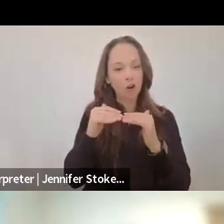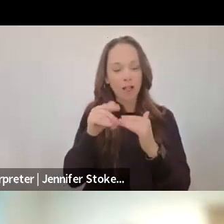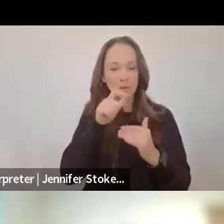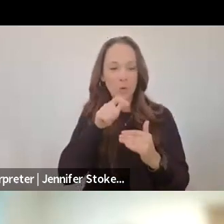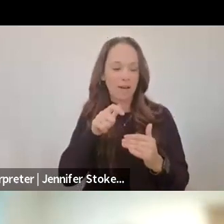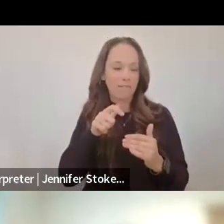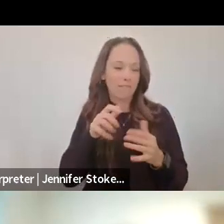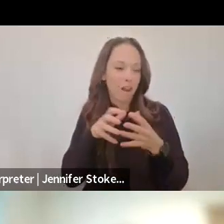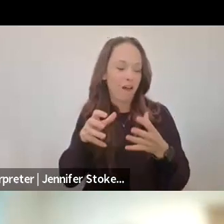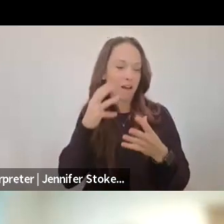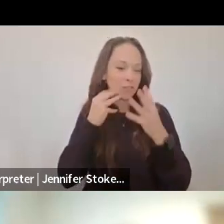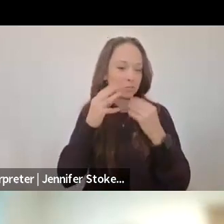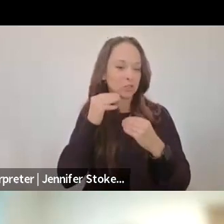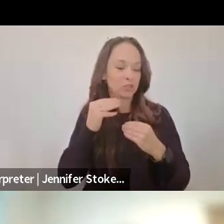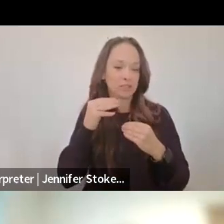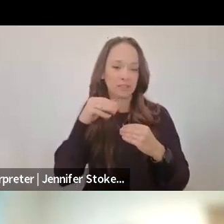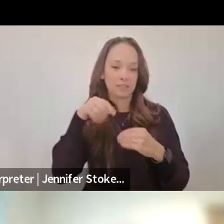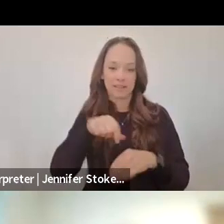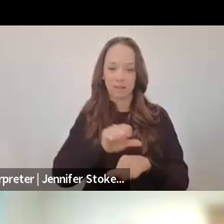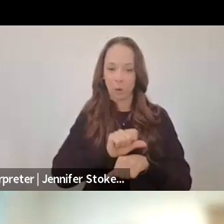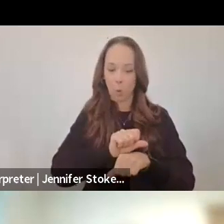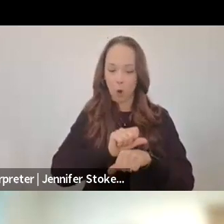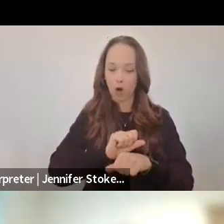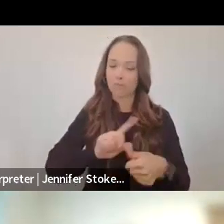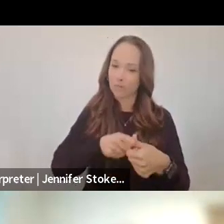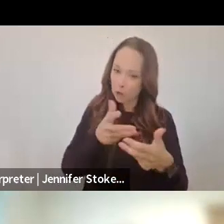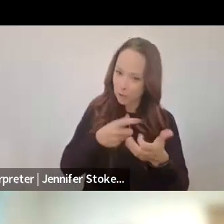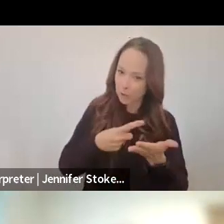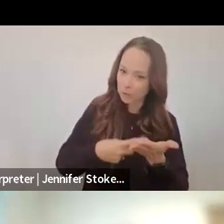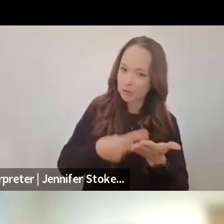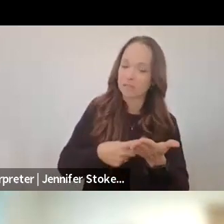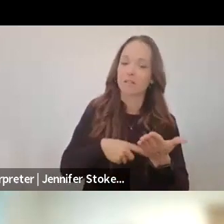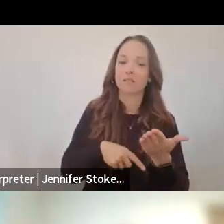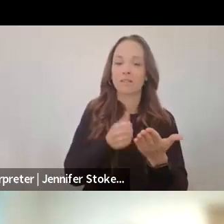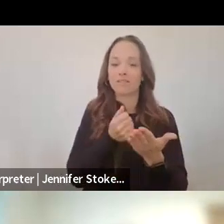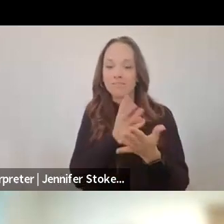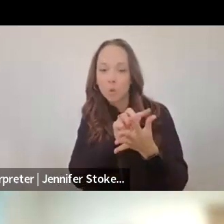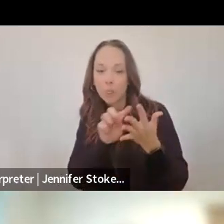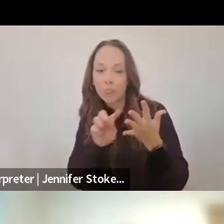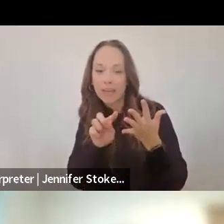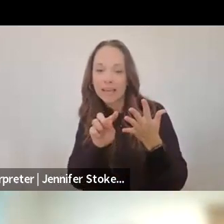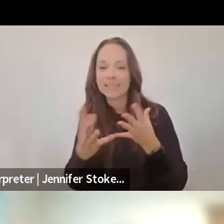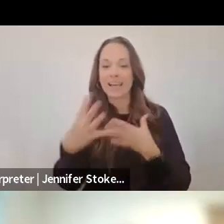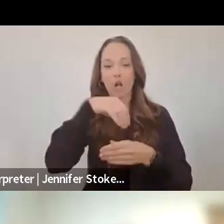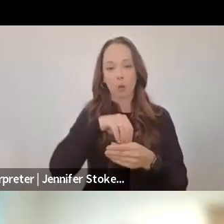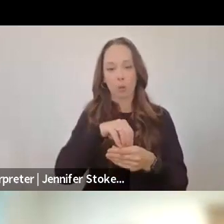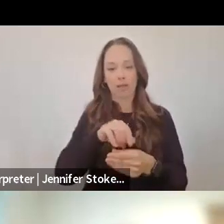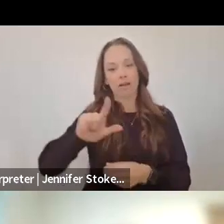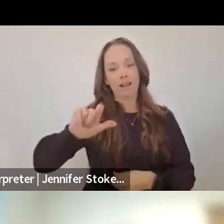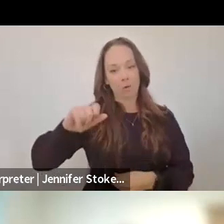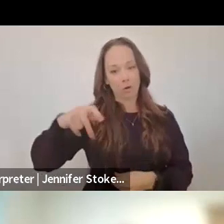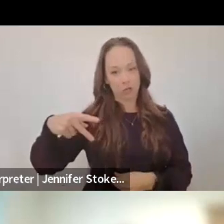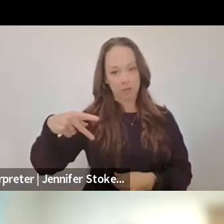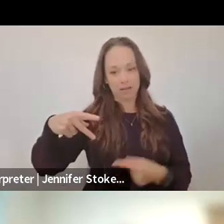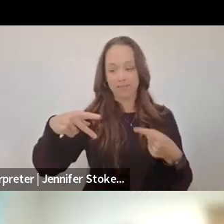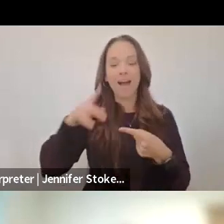and lived experience in this work, I just wanted to talk about a couple of pieces that are included in language access plans, because I think that can kind